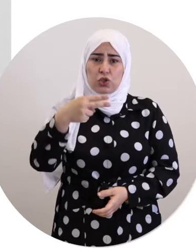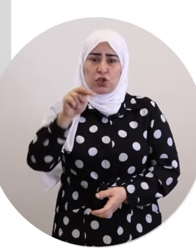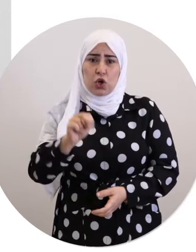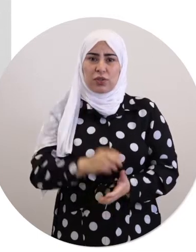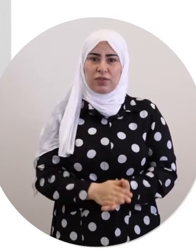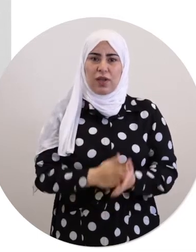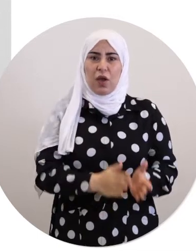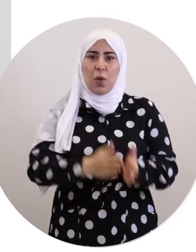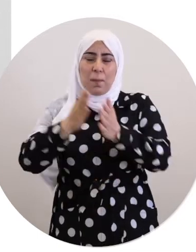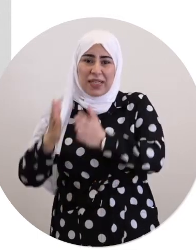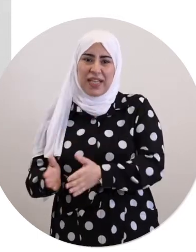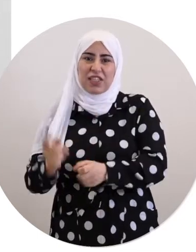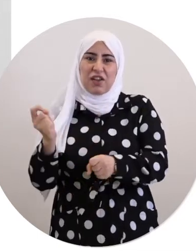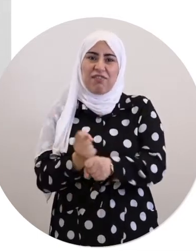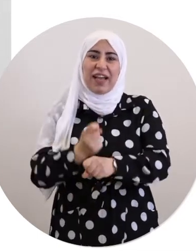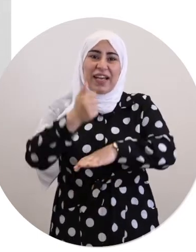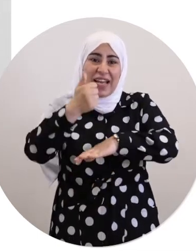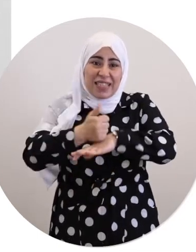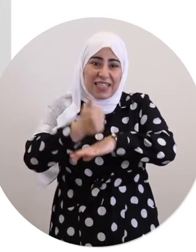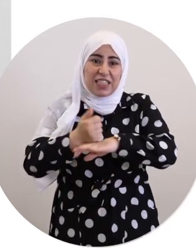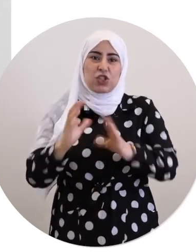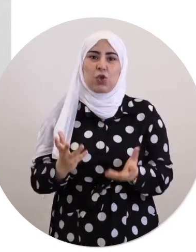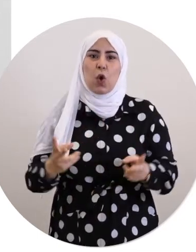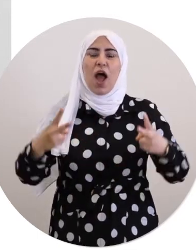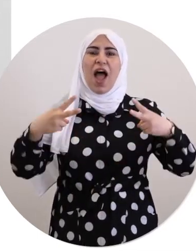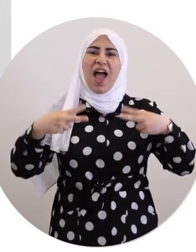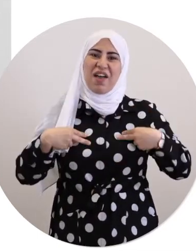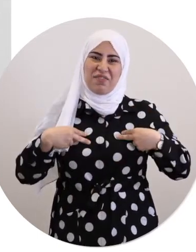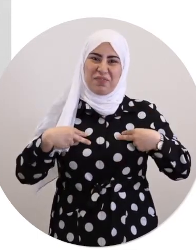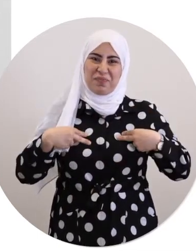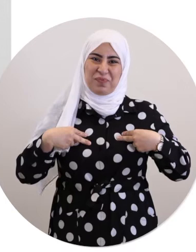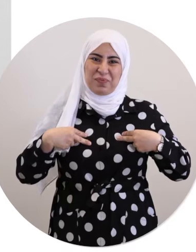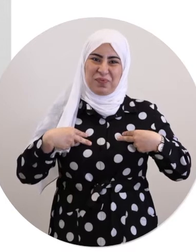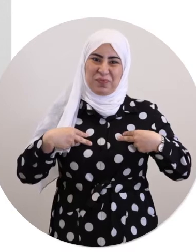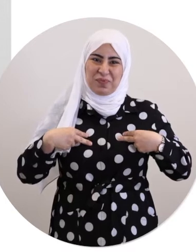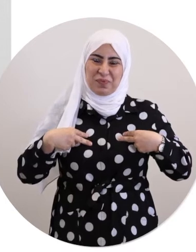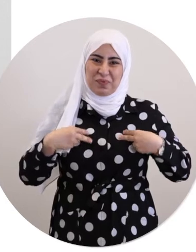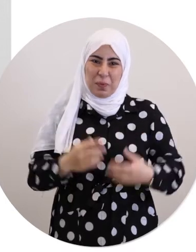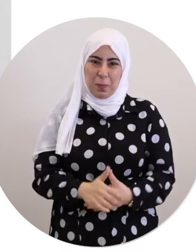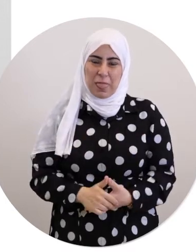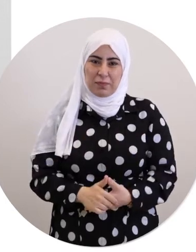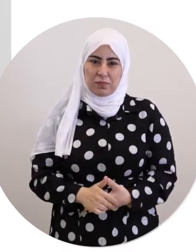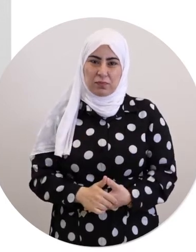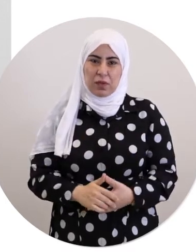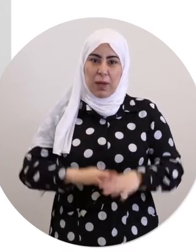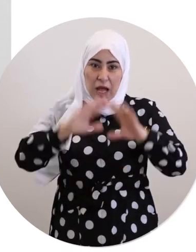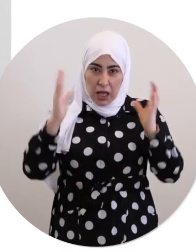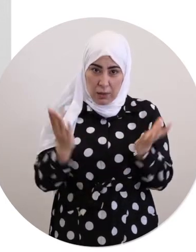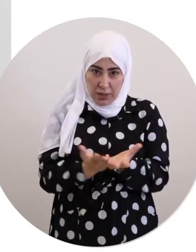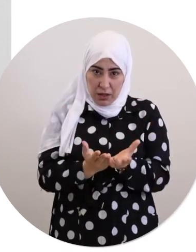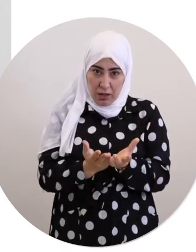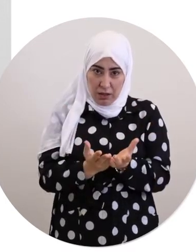have because we're talking about John and we're not using I, the singular I. Now, rarely does John have a good